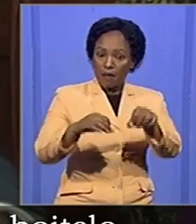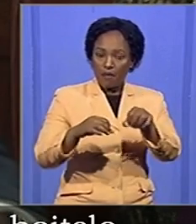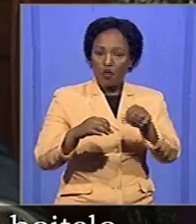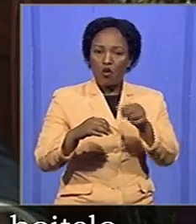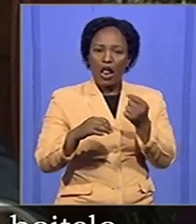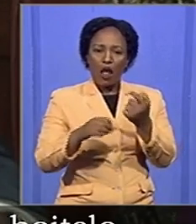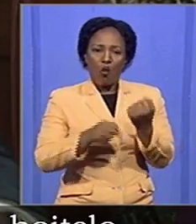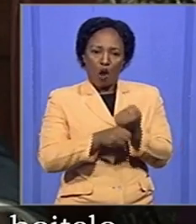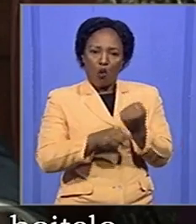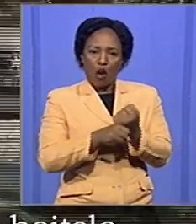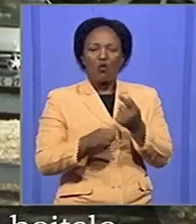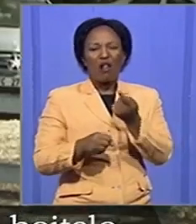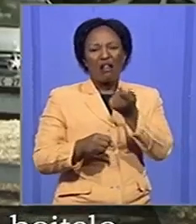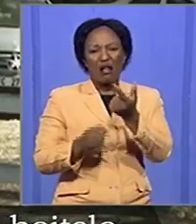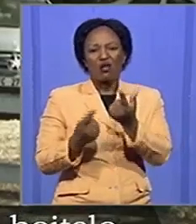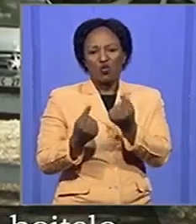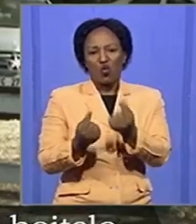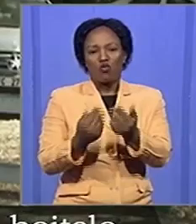šetše re le thomile.